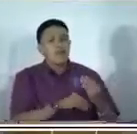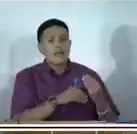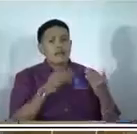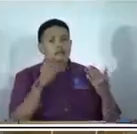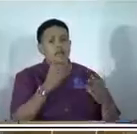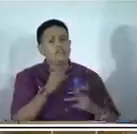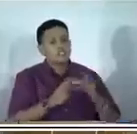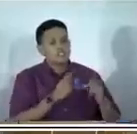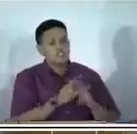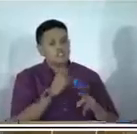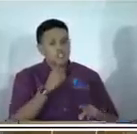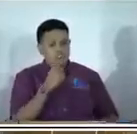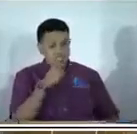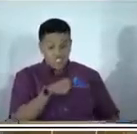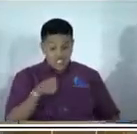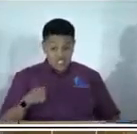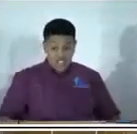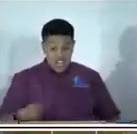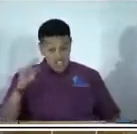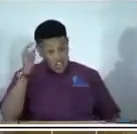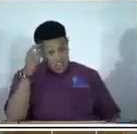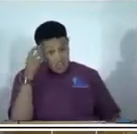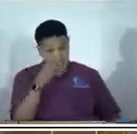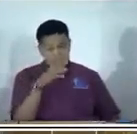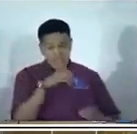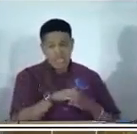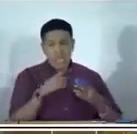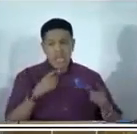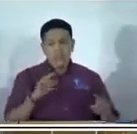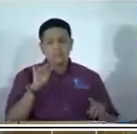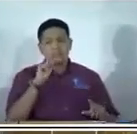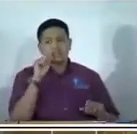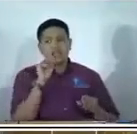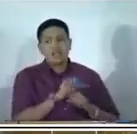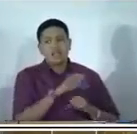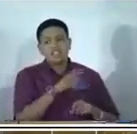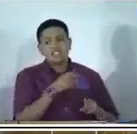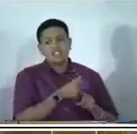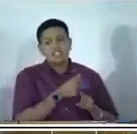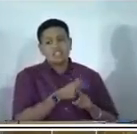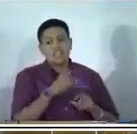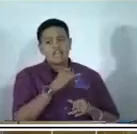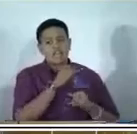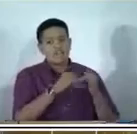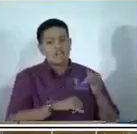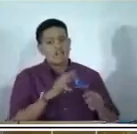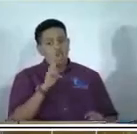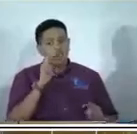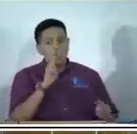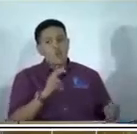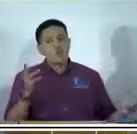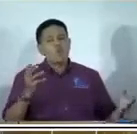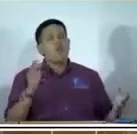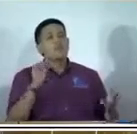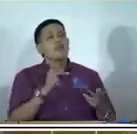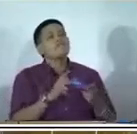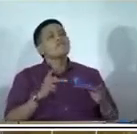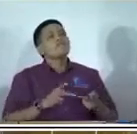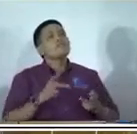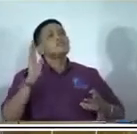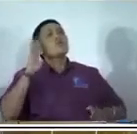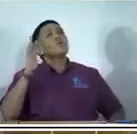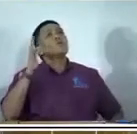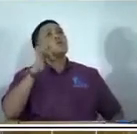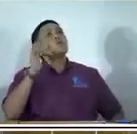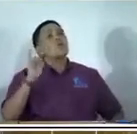of the Chinese government. And that is actually a final look of what that facility will be when